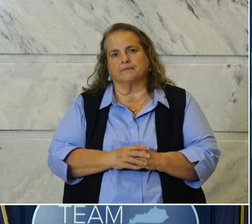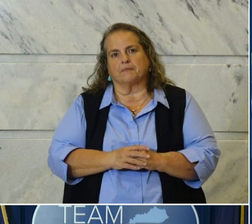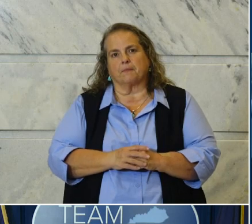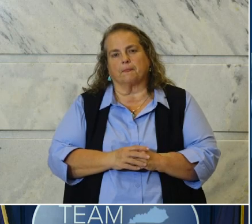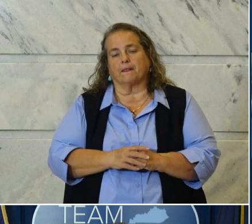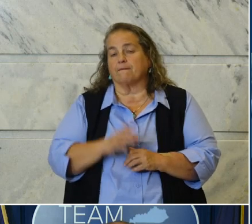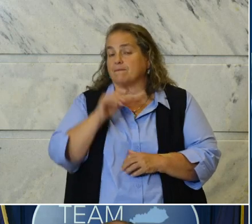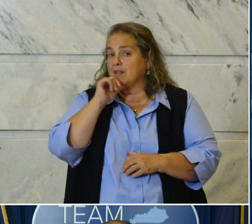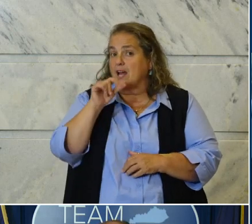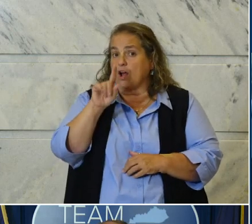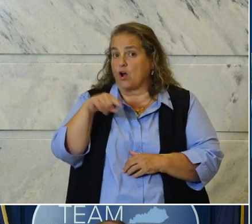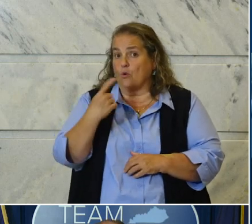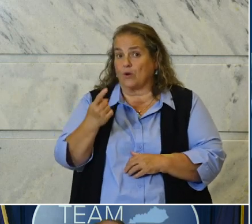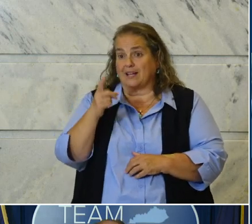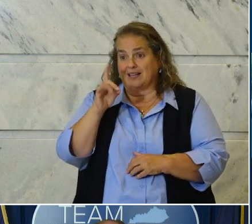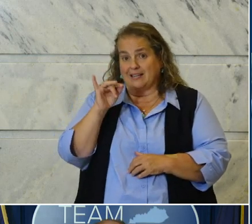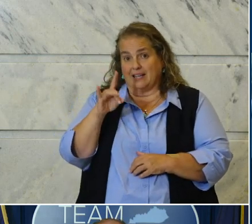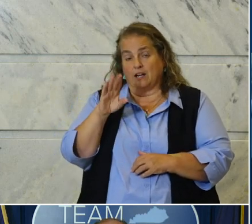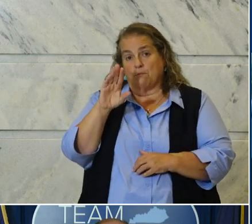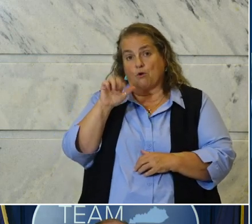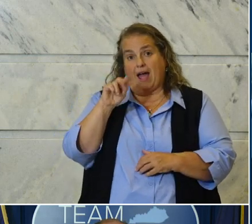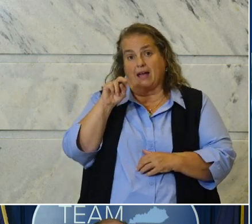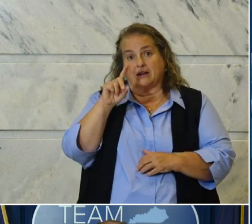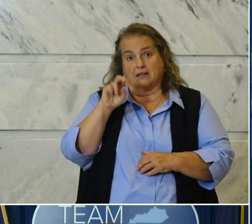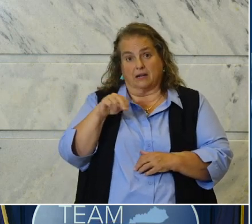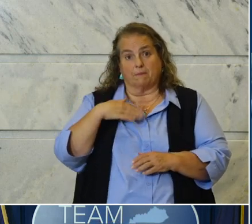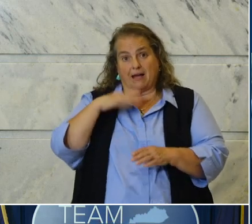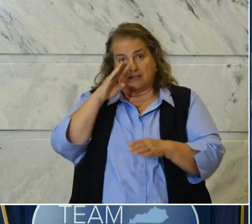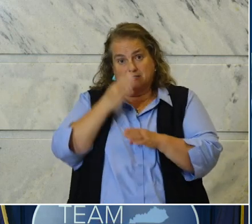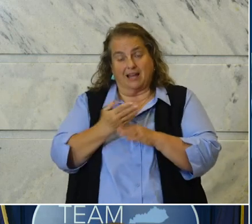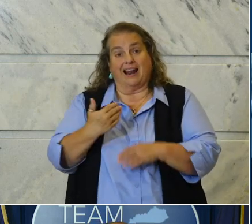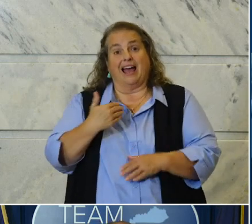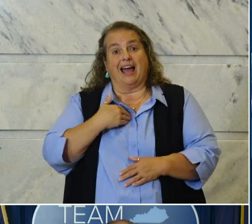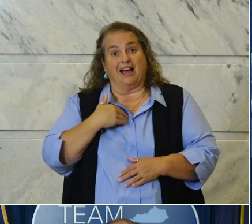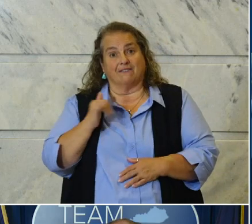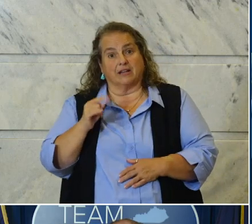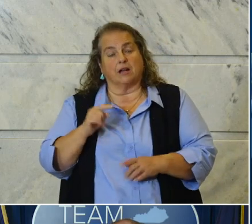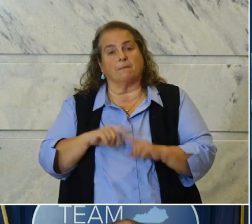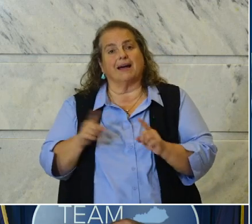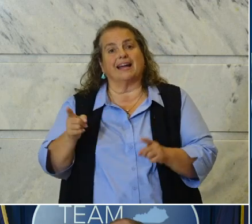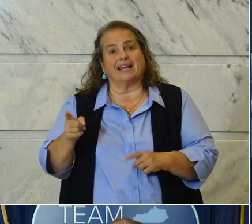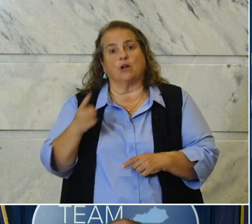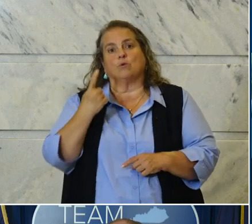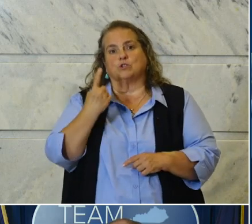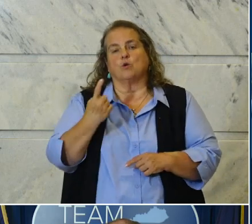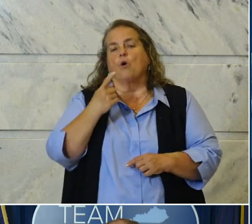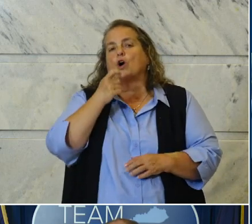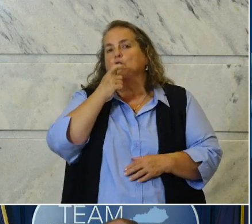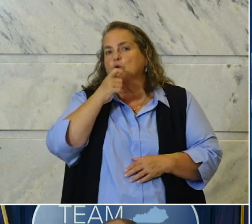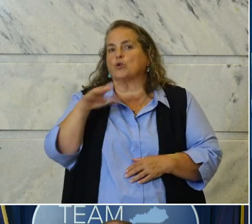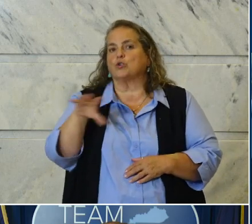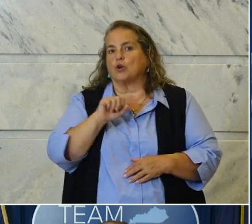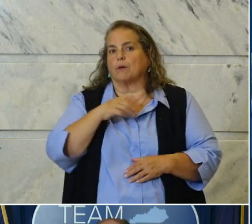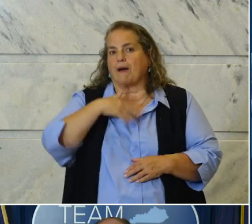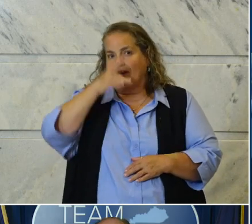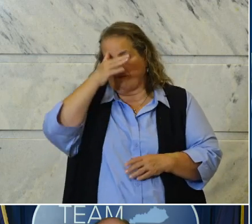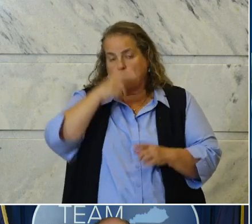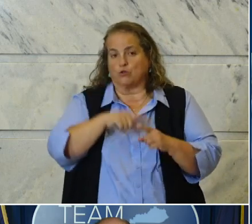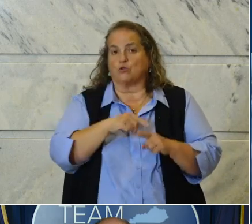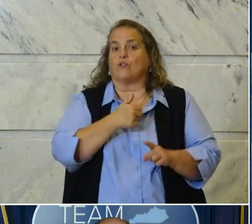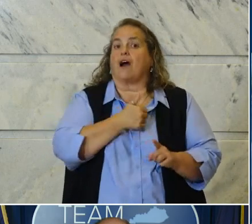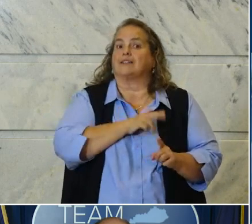Not only did Brandon test positive, but he was the one that took my dad to the